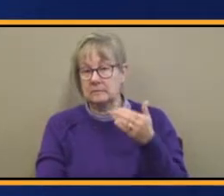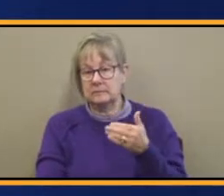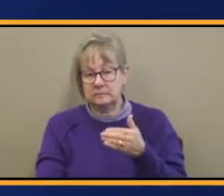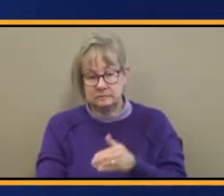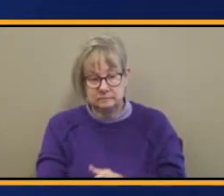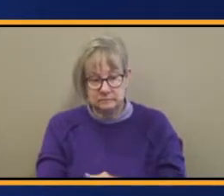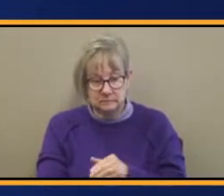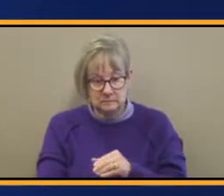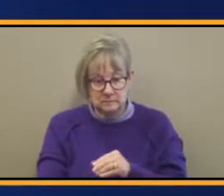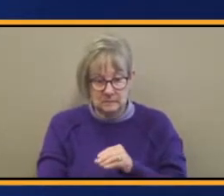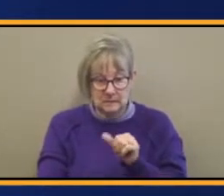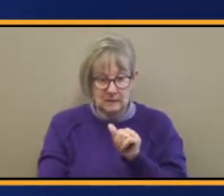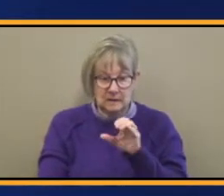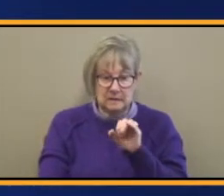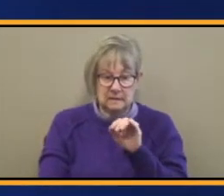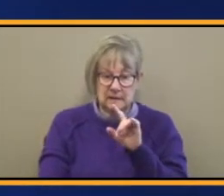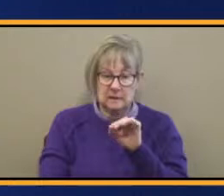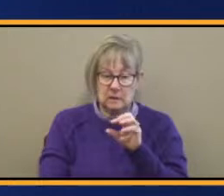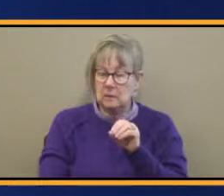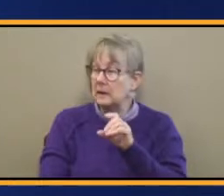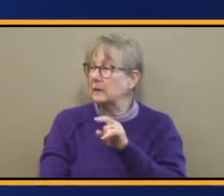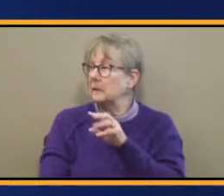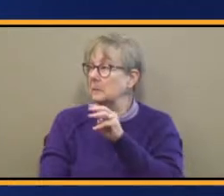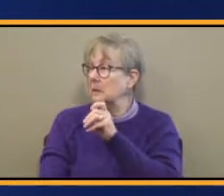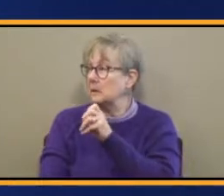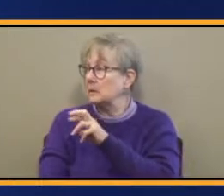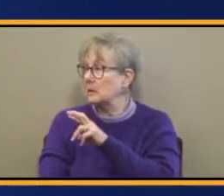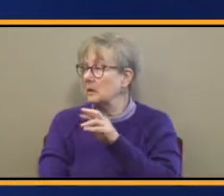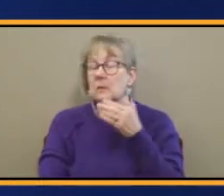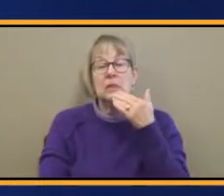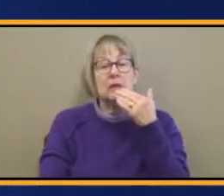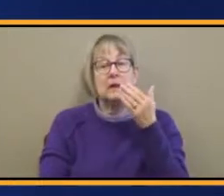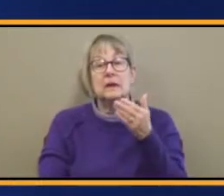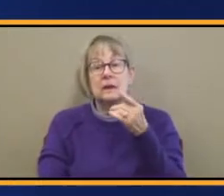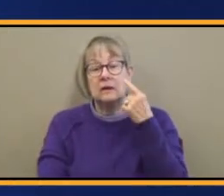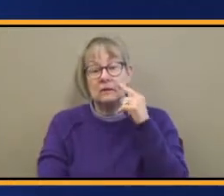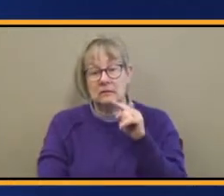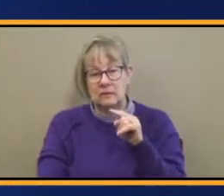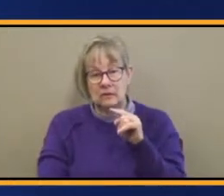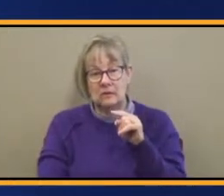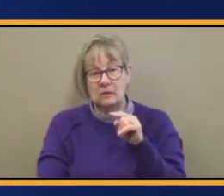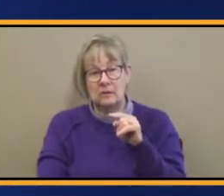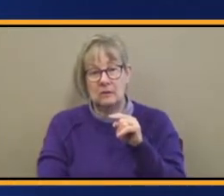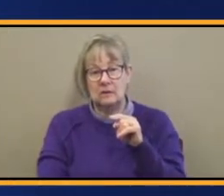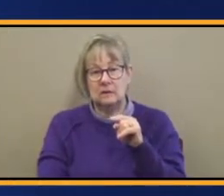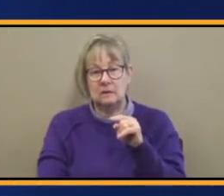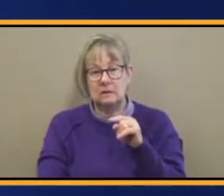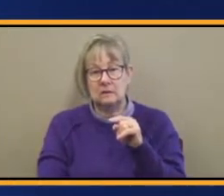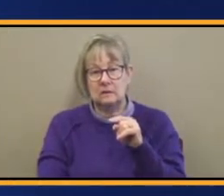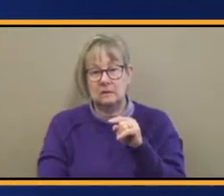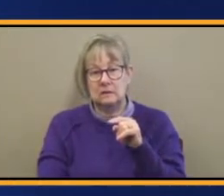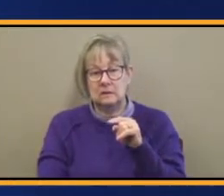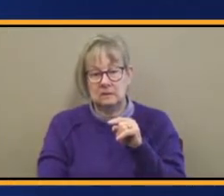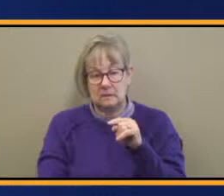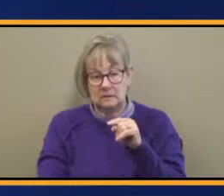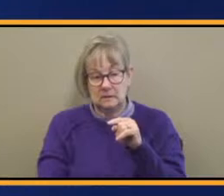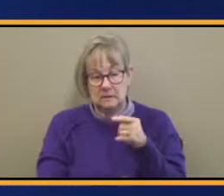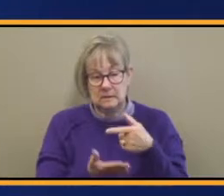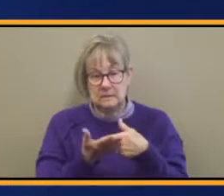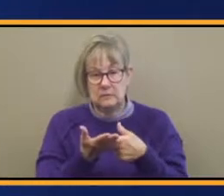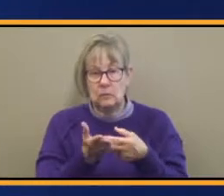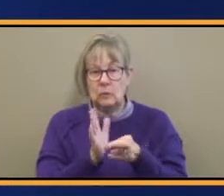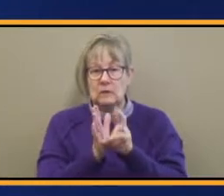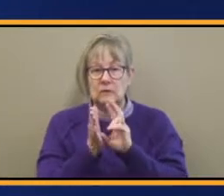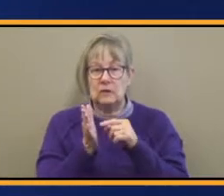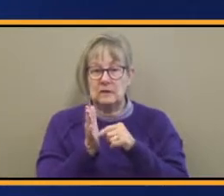Molinar. Well, thank you for kind of reviewing this a few days ago with me.